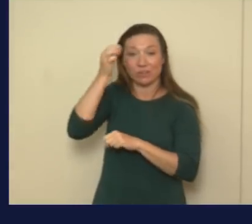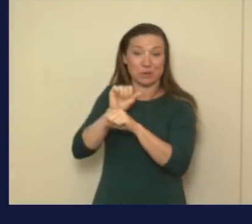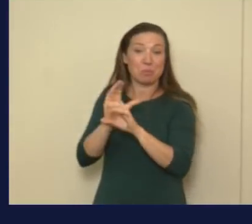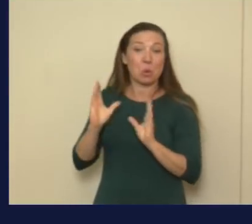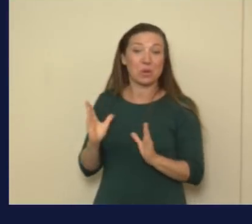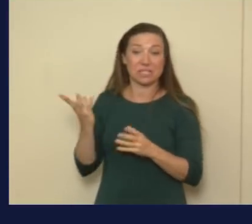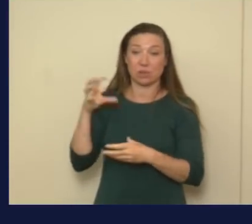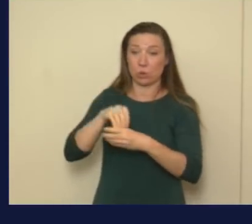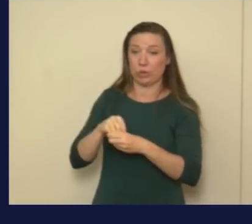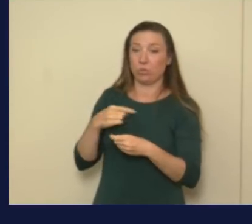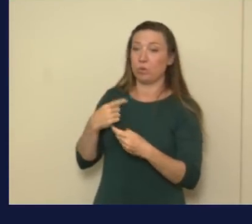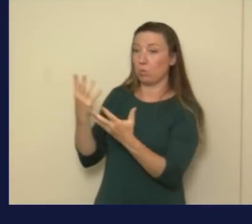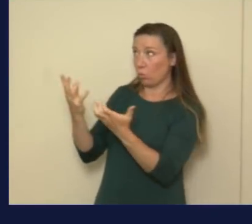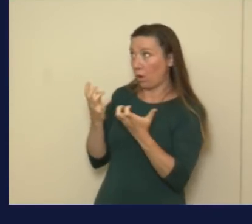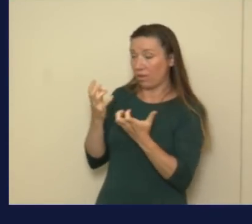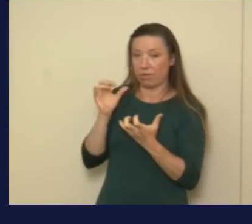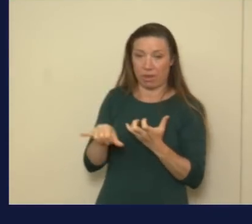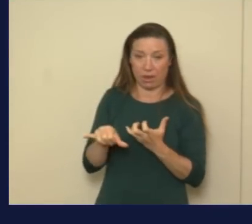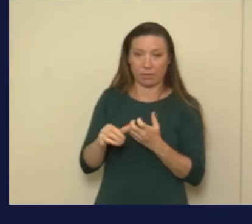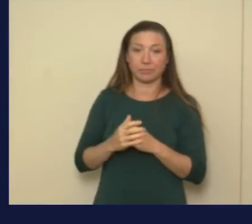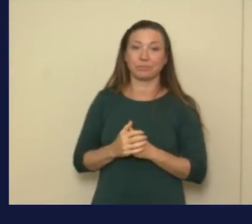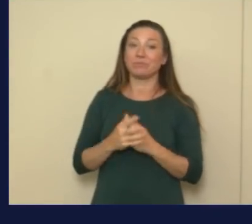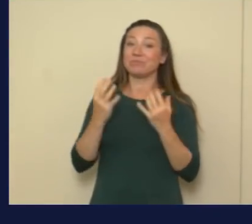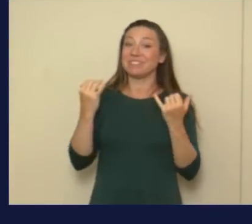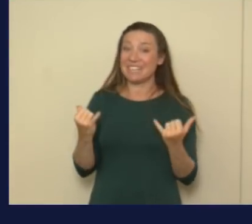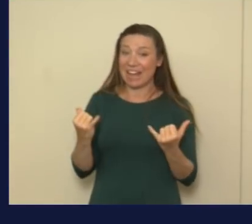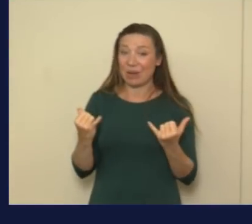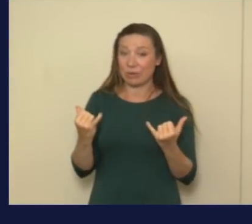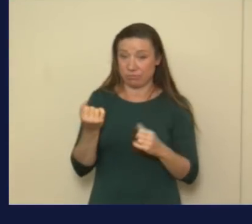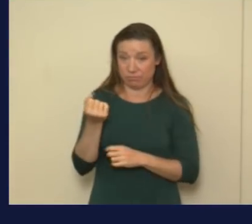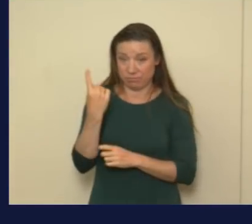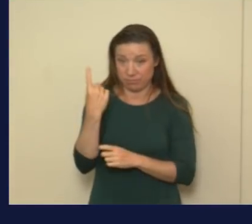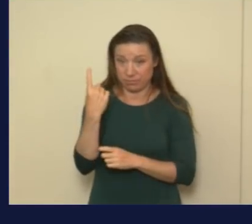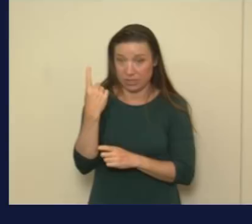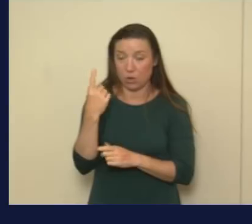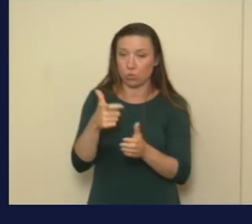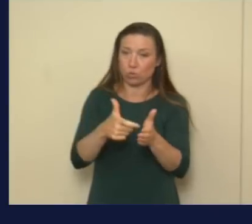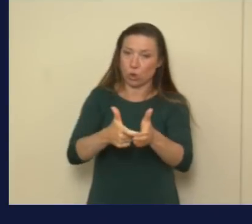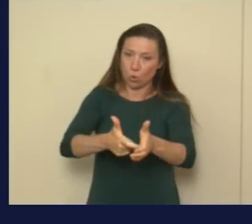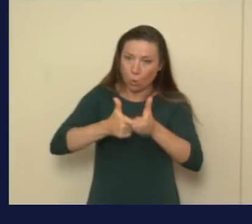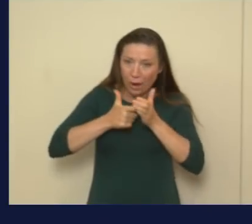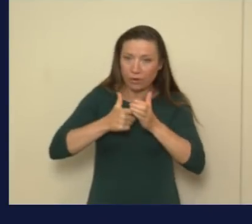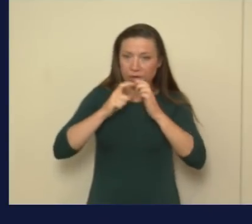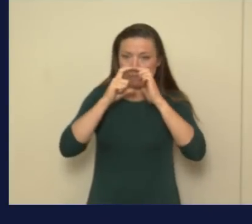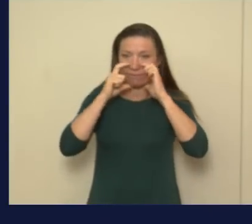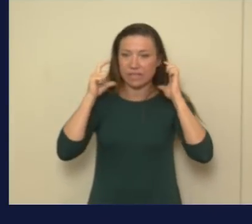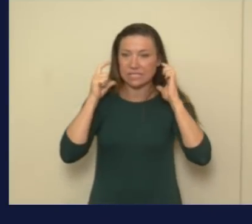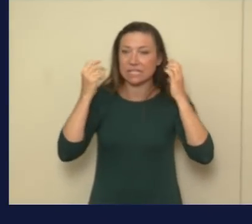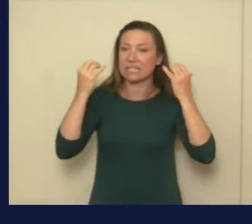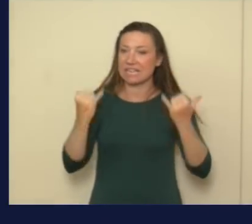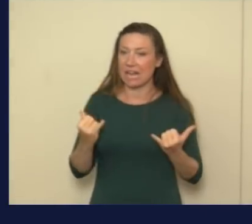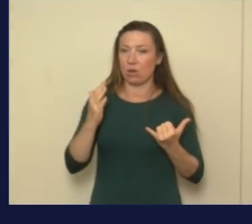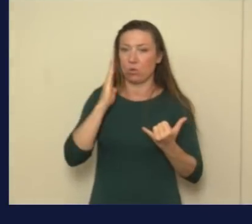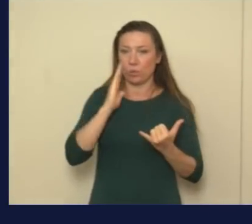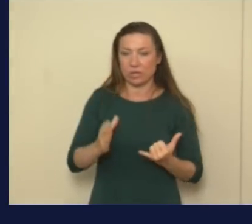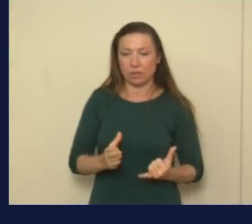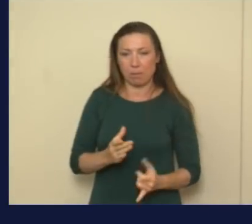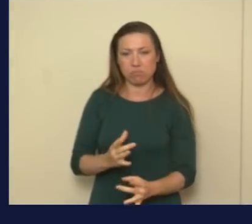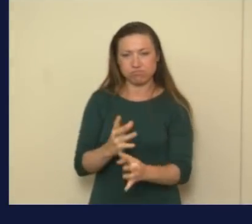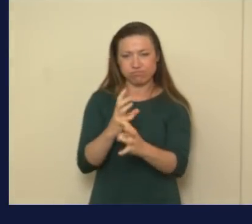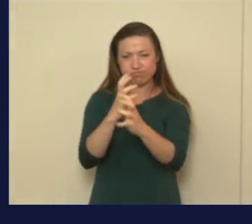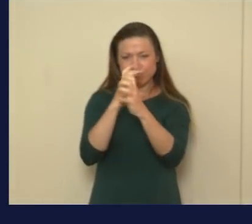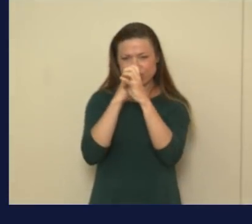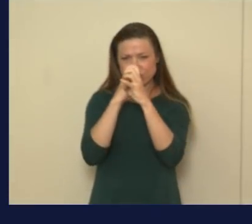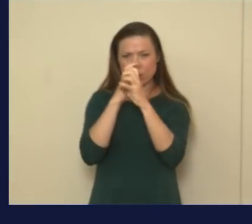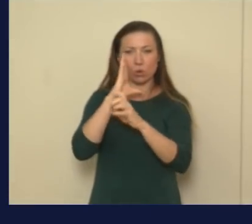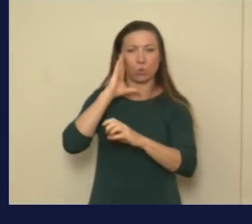be aggressively enforced. So in addition that people aren't wearing them right, you're not wearing them. And we are